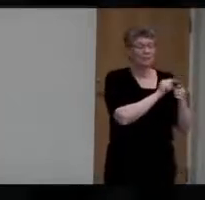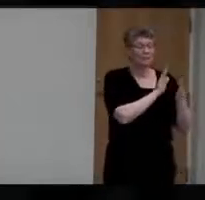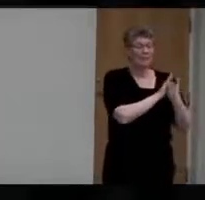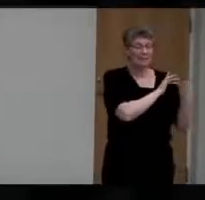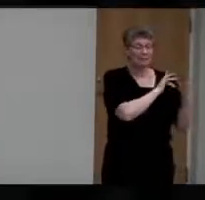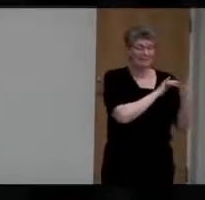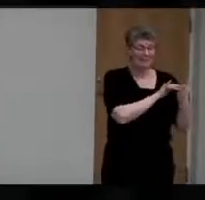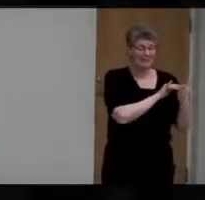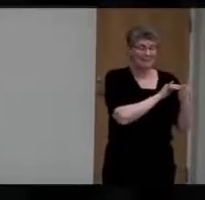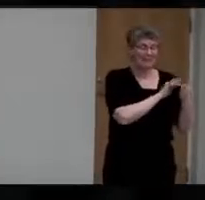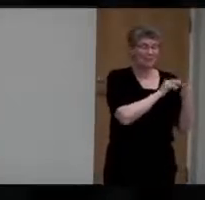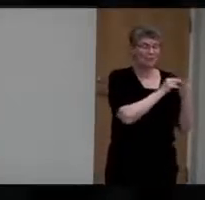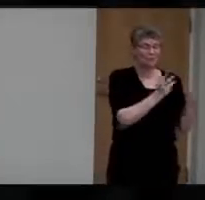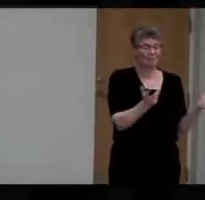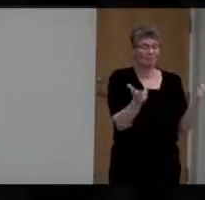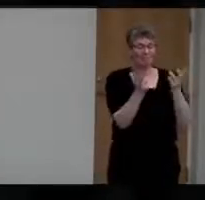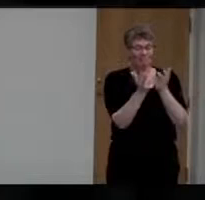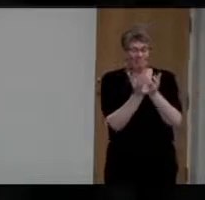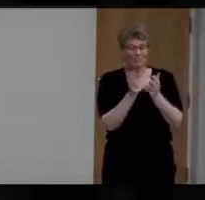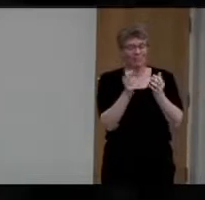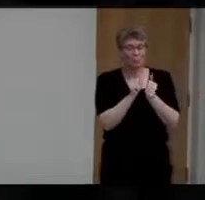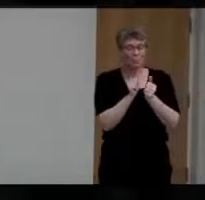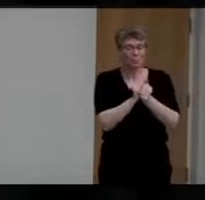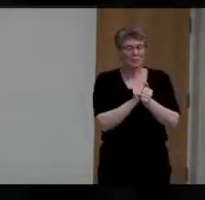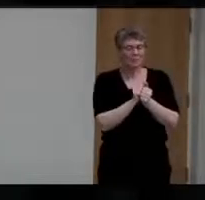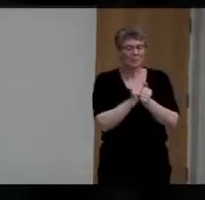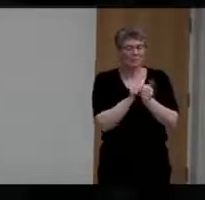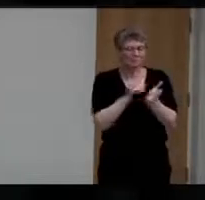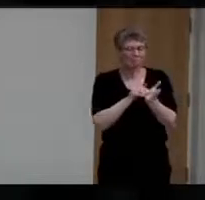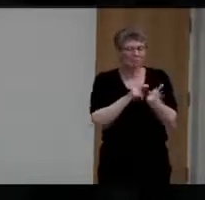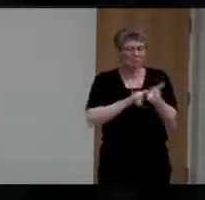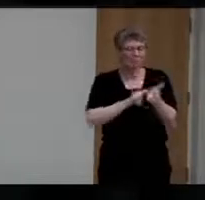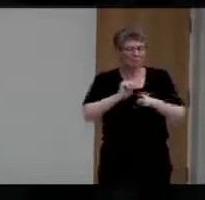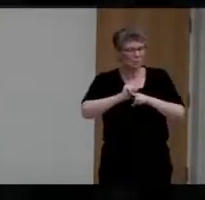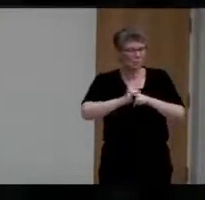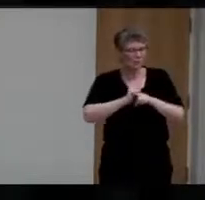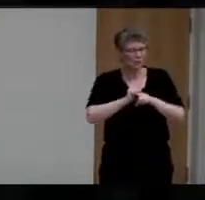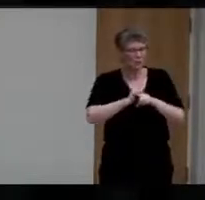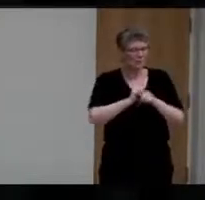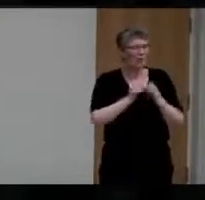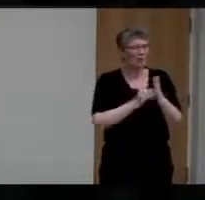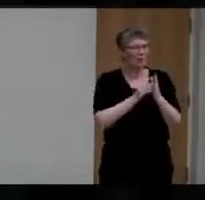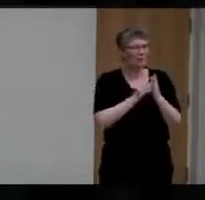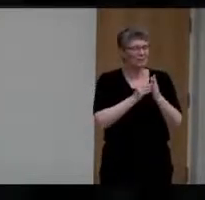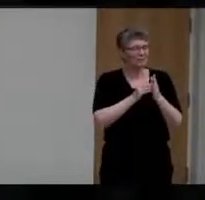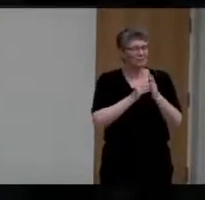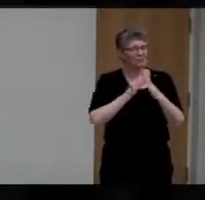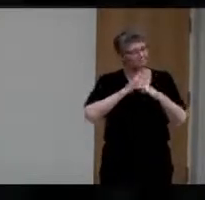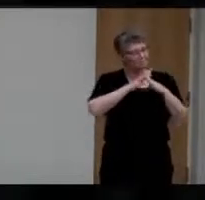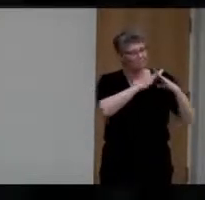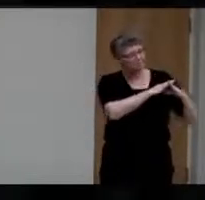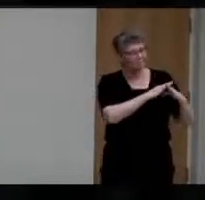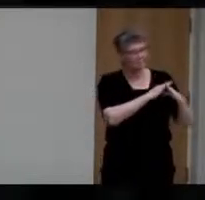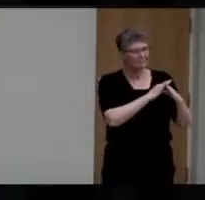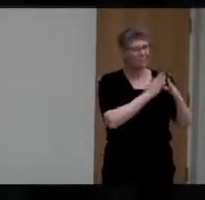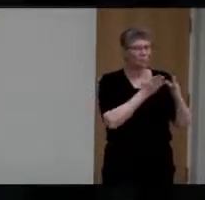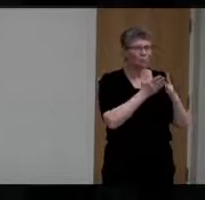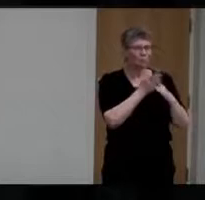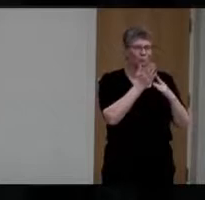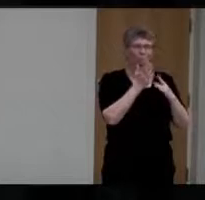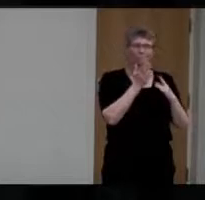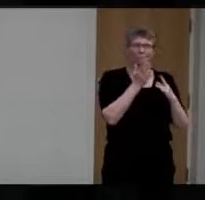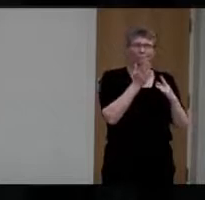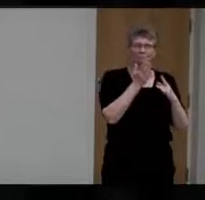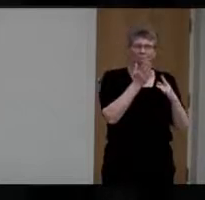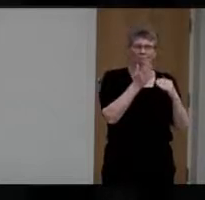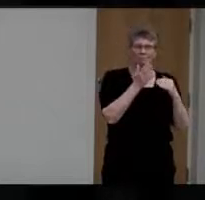into traditions that are barriers that are there just because they're there. And so it's really, really tough. Most